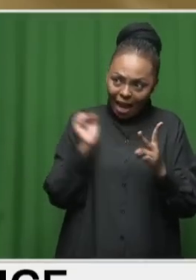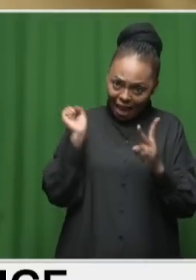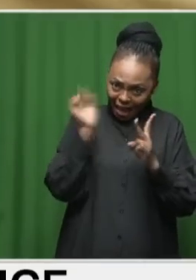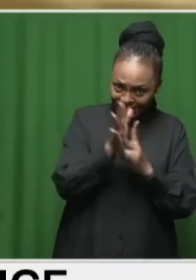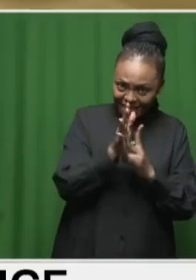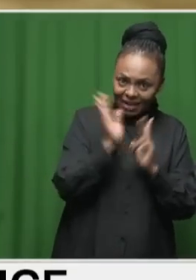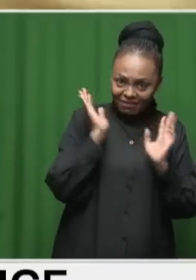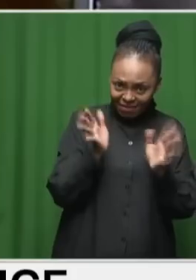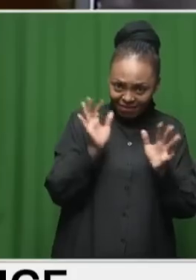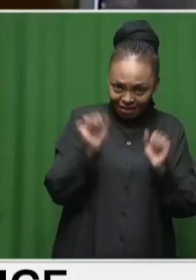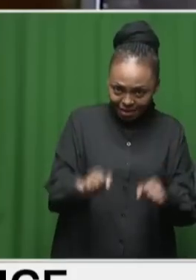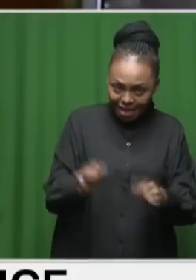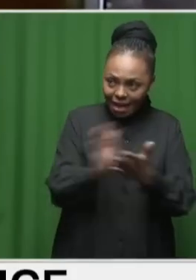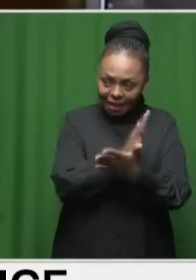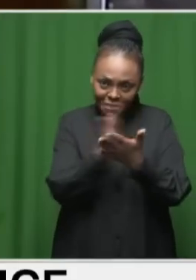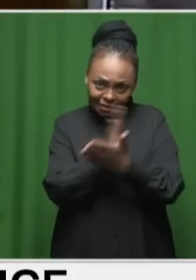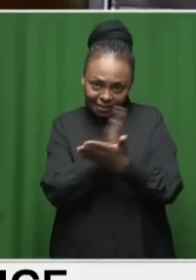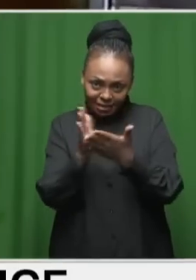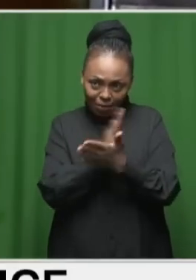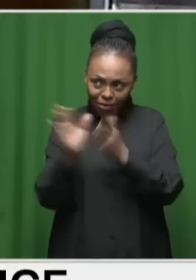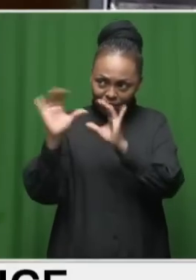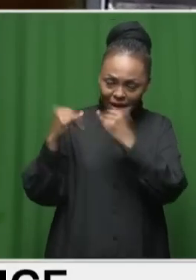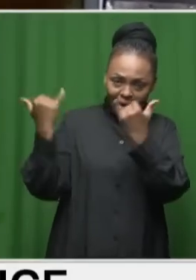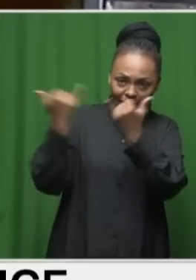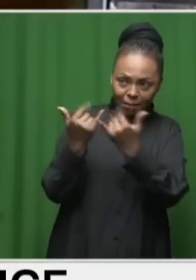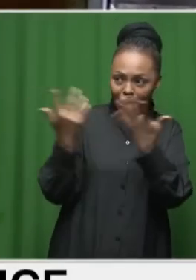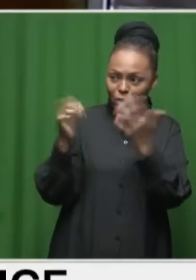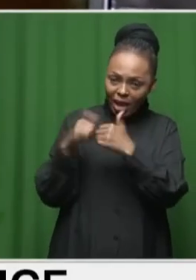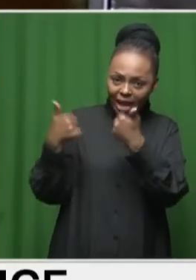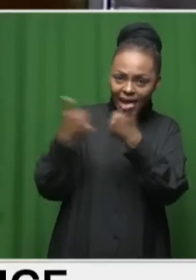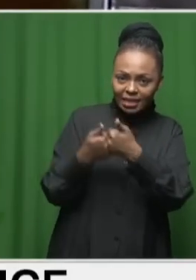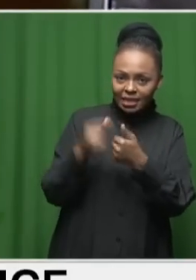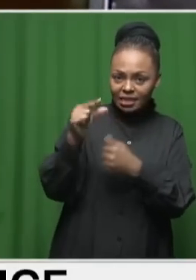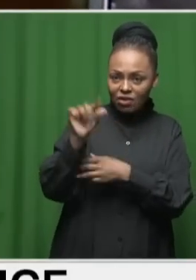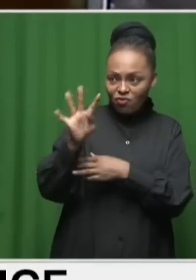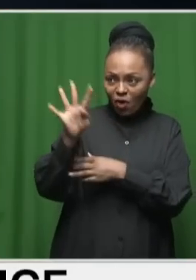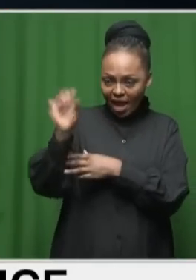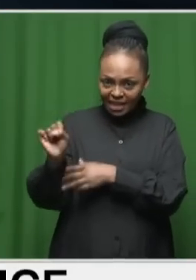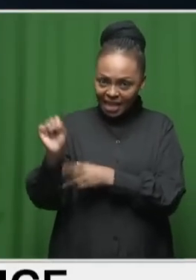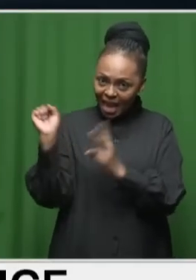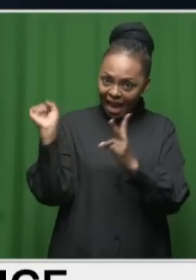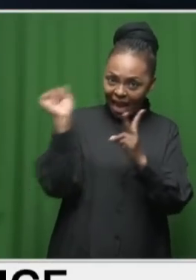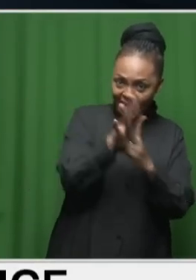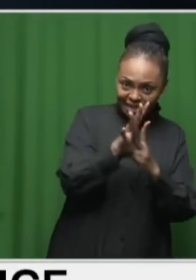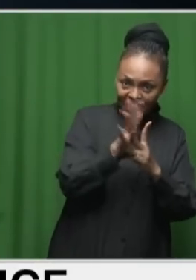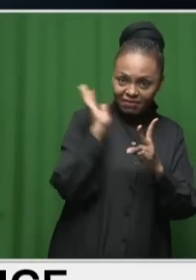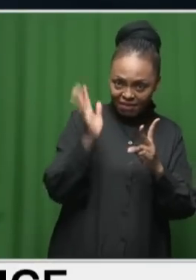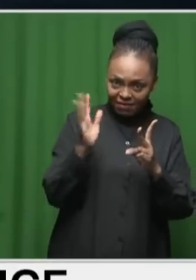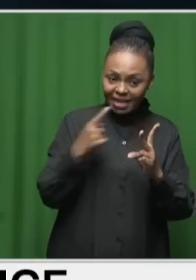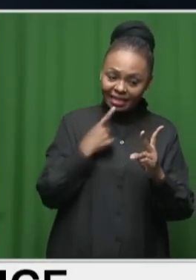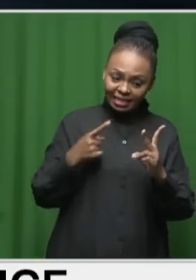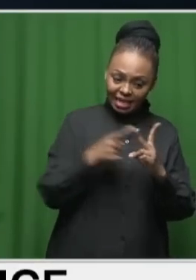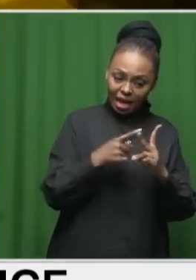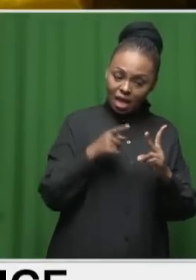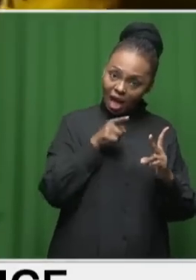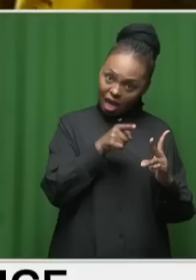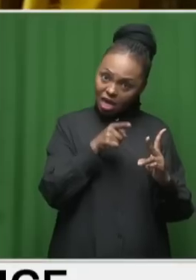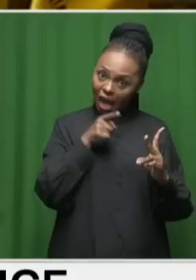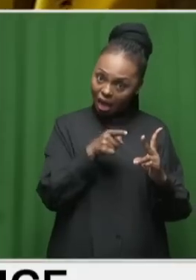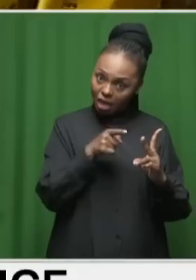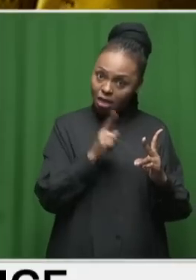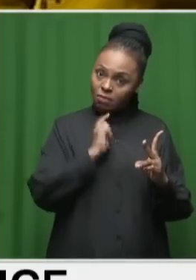from some of these companies' agents, G4S. They have threatened you directly and